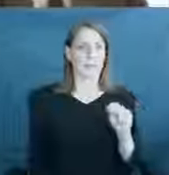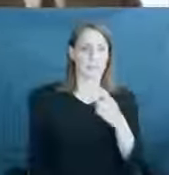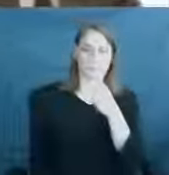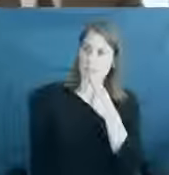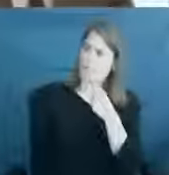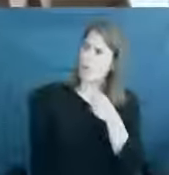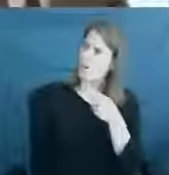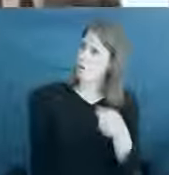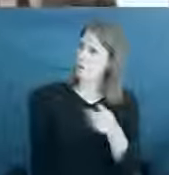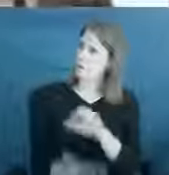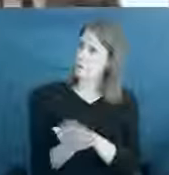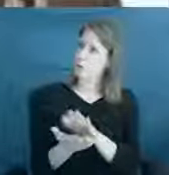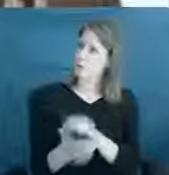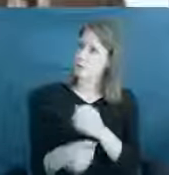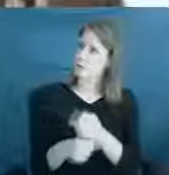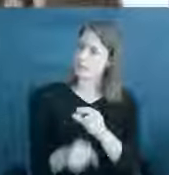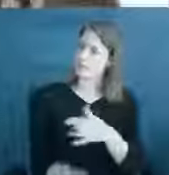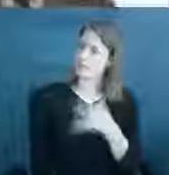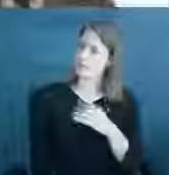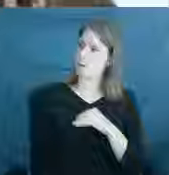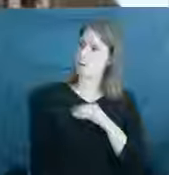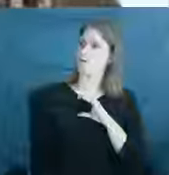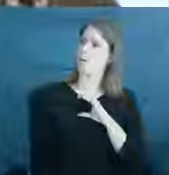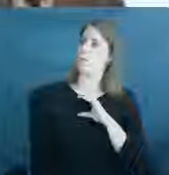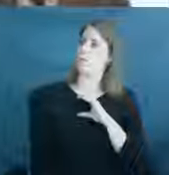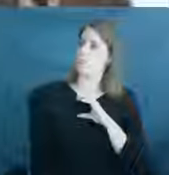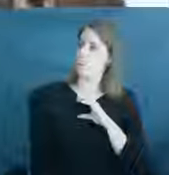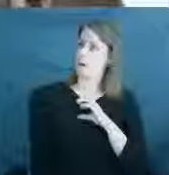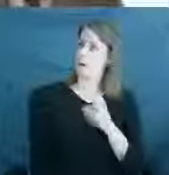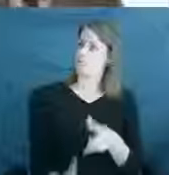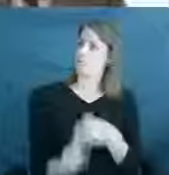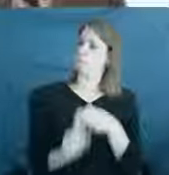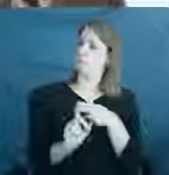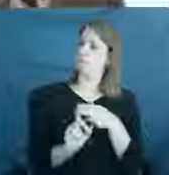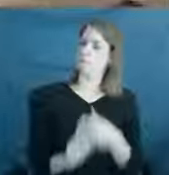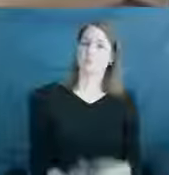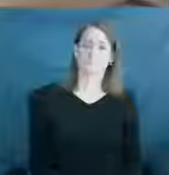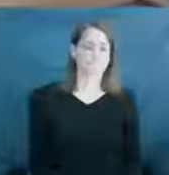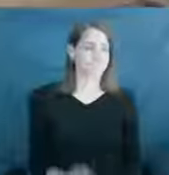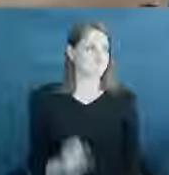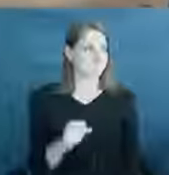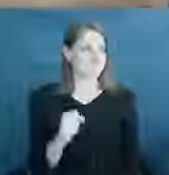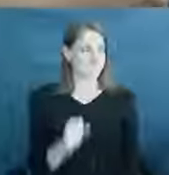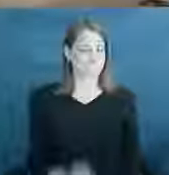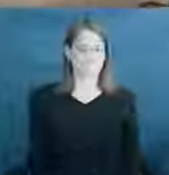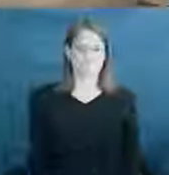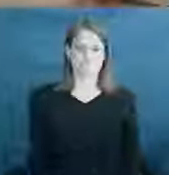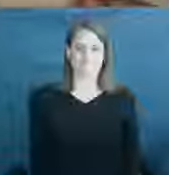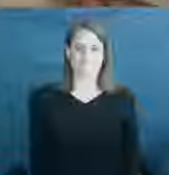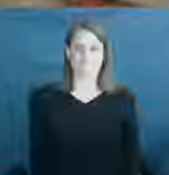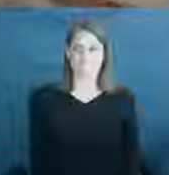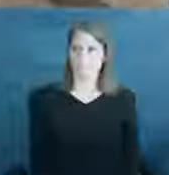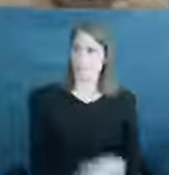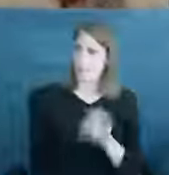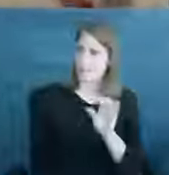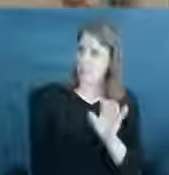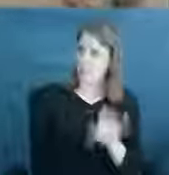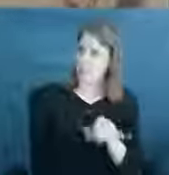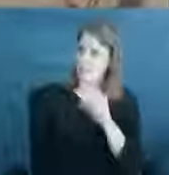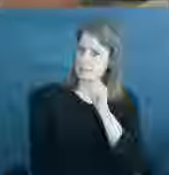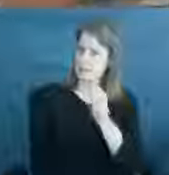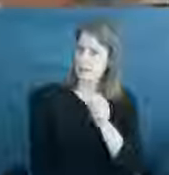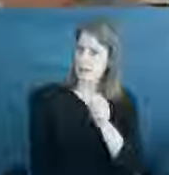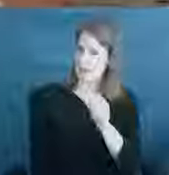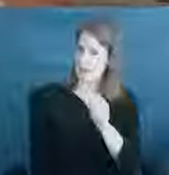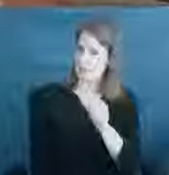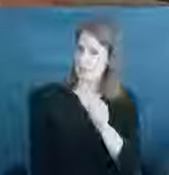This praise, this reinforcement, is they feel so happy with him. And that he's got them, hasn't he? He's moulded them.